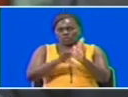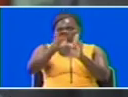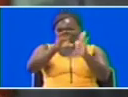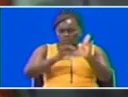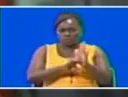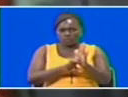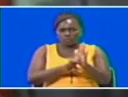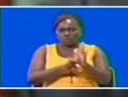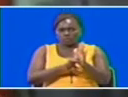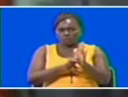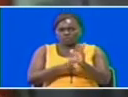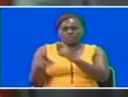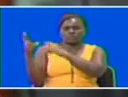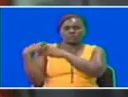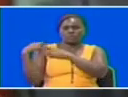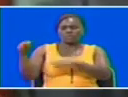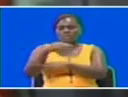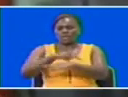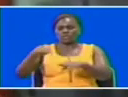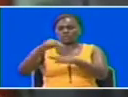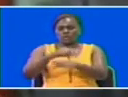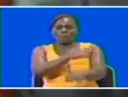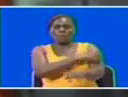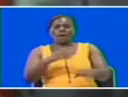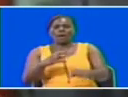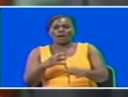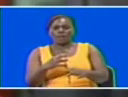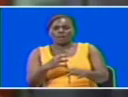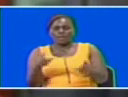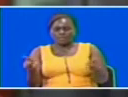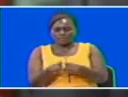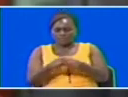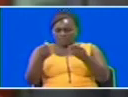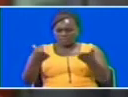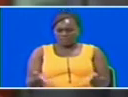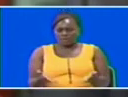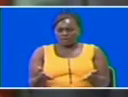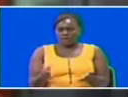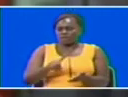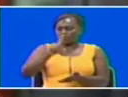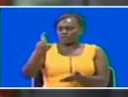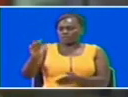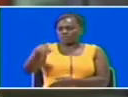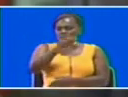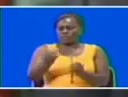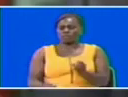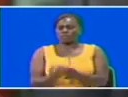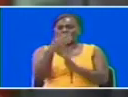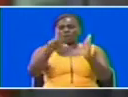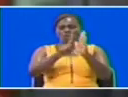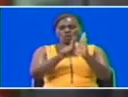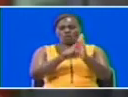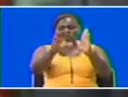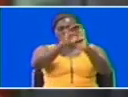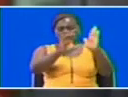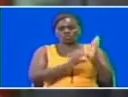Constitution makes the sole repository of national legislative power. Whereas here, the Constitution requires Parliament to enact legislation to give effect to the